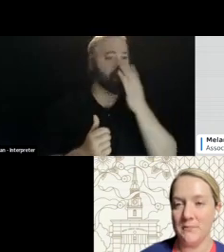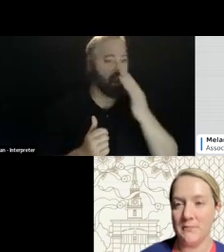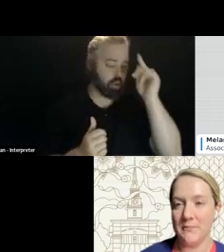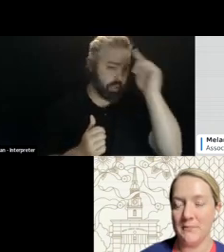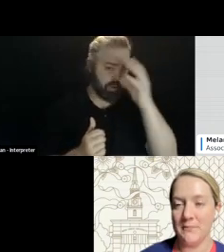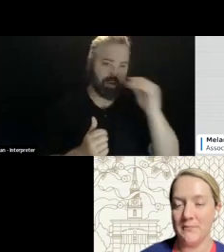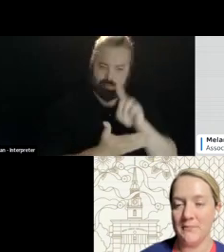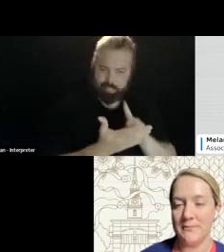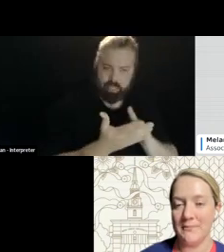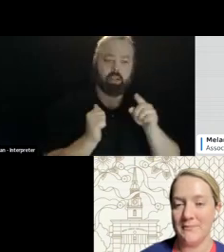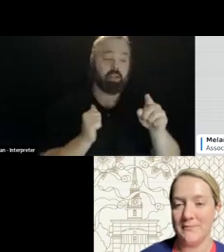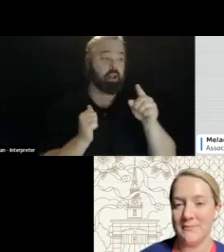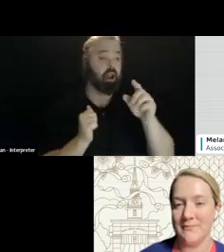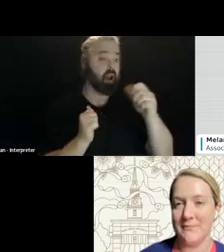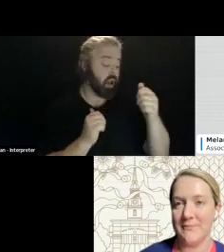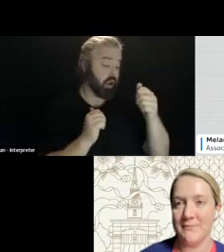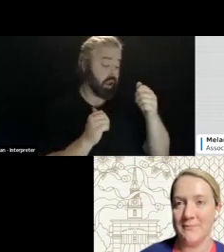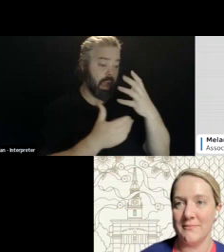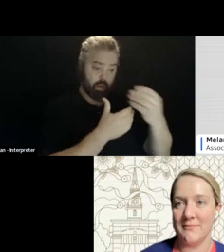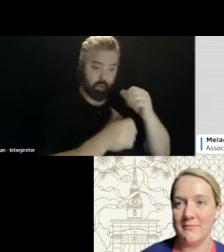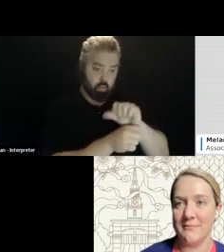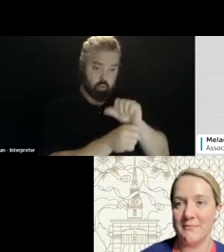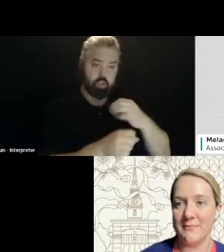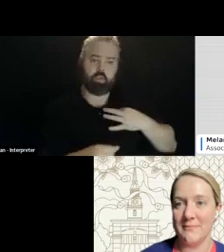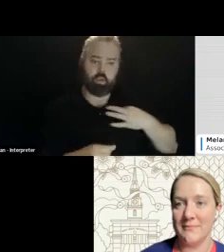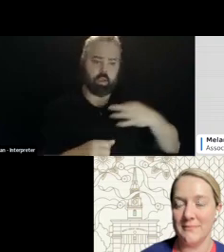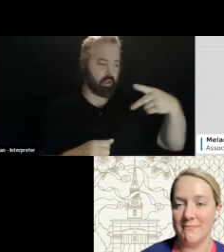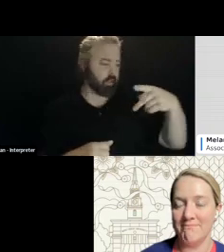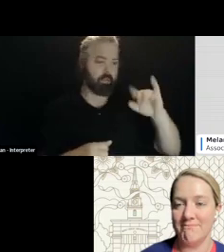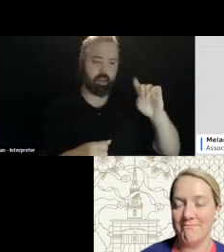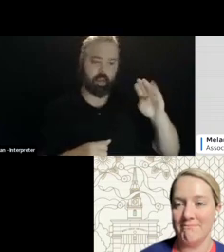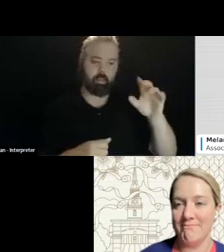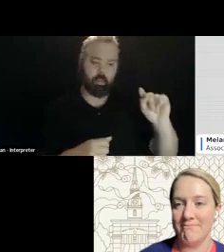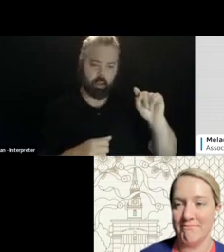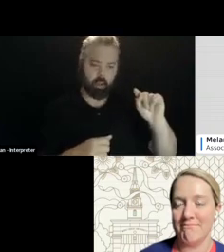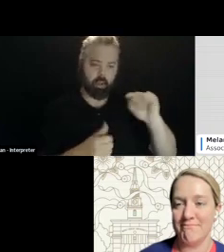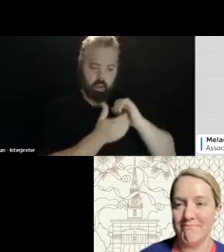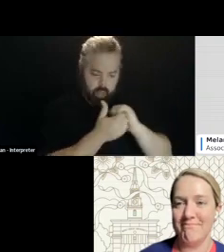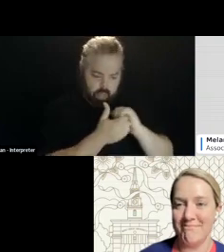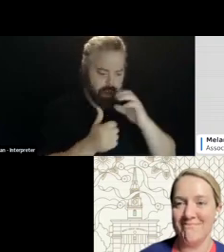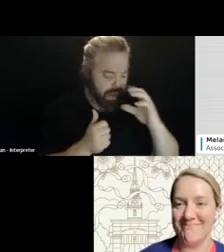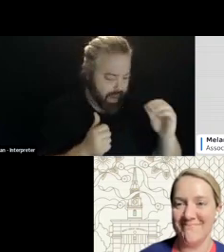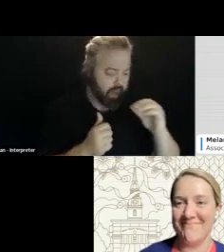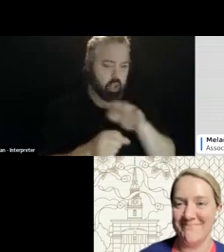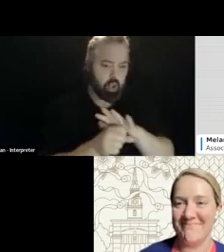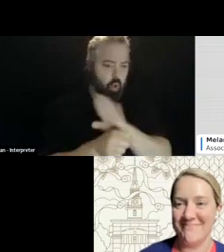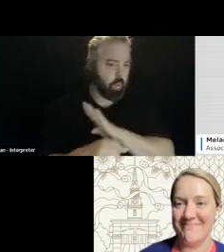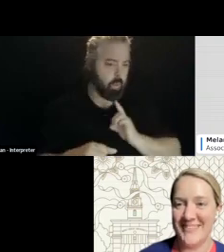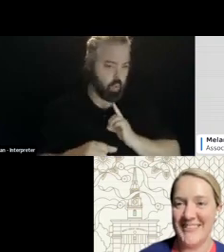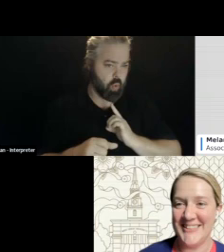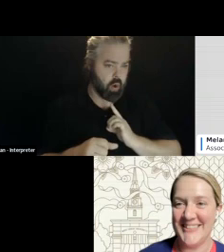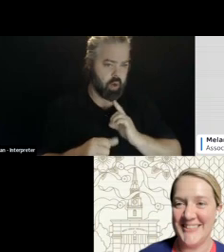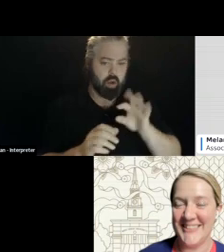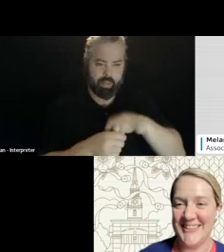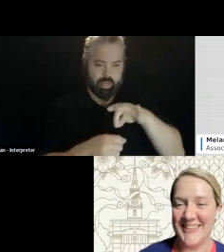of work, she volunteers for the Piedmont Environmental Alliance and the local board of elections.